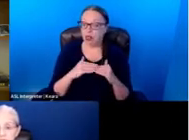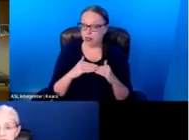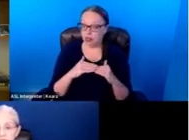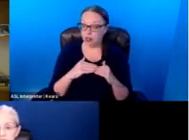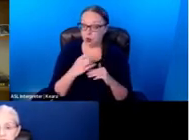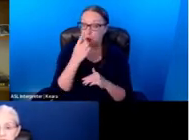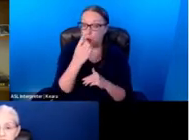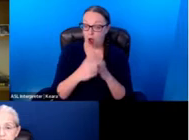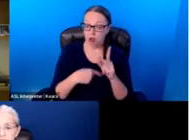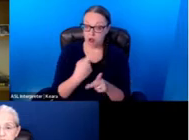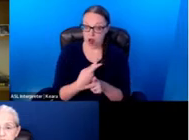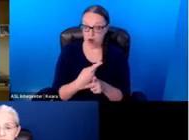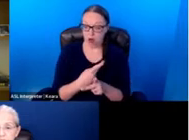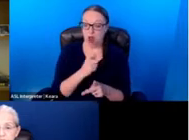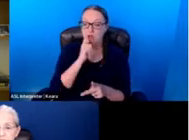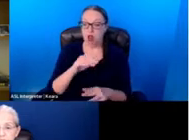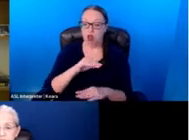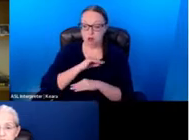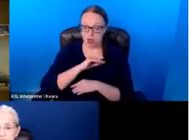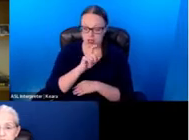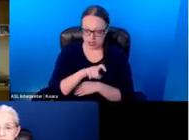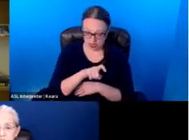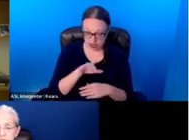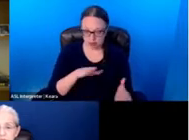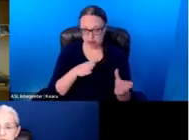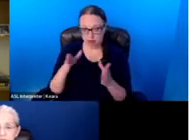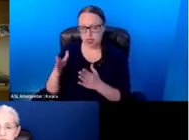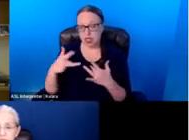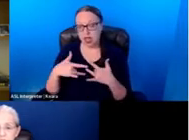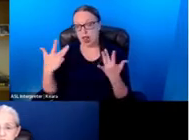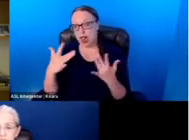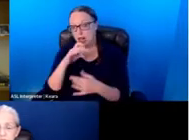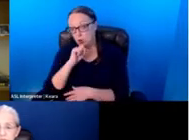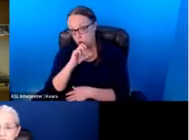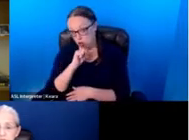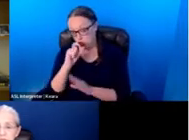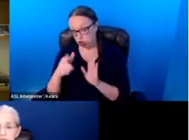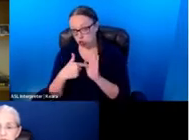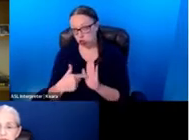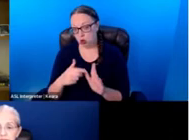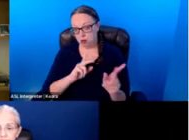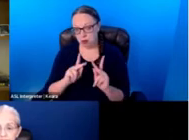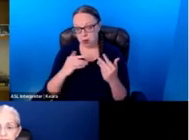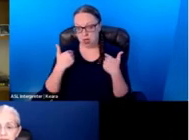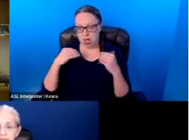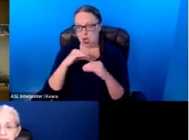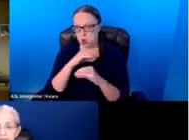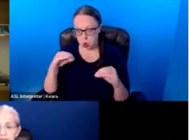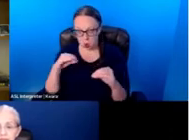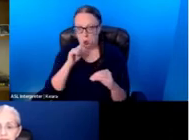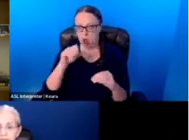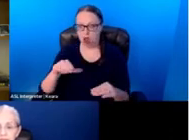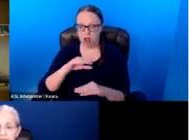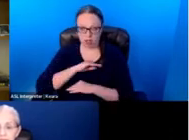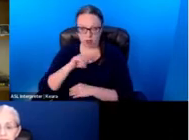one type of unmet need. And then the light orange column presents individuals who had no unmet need. So